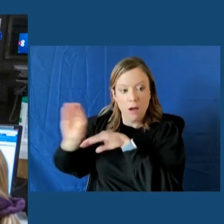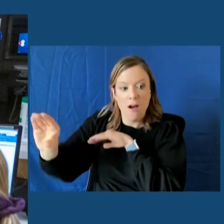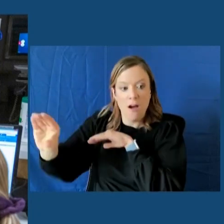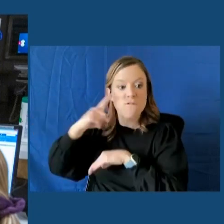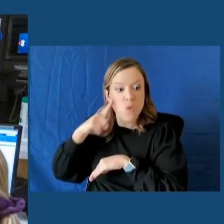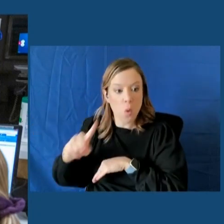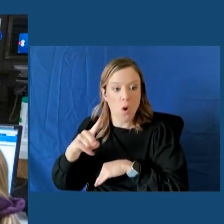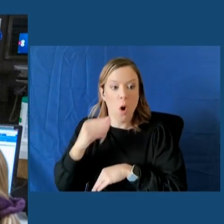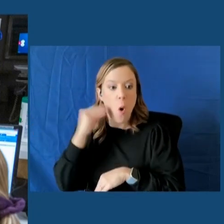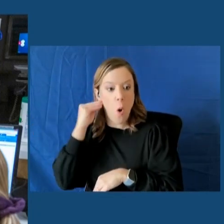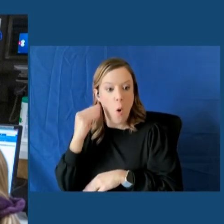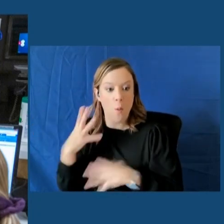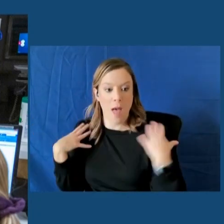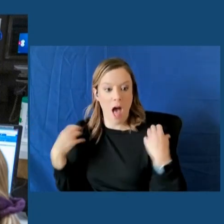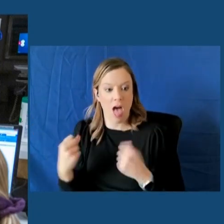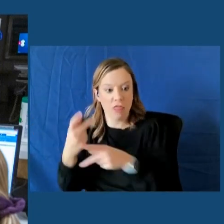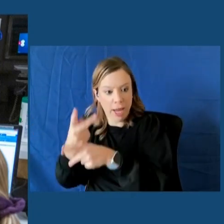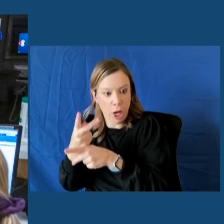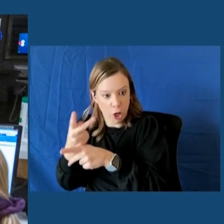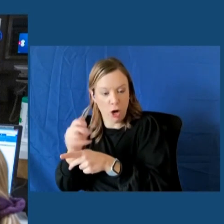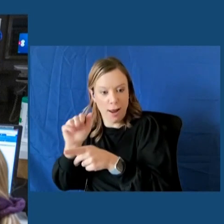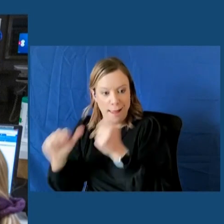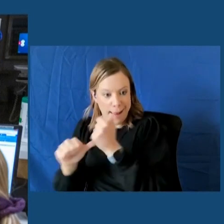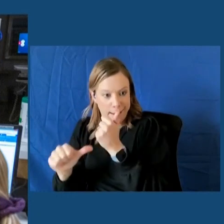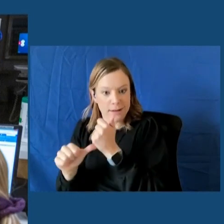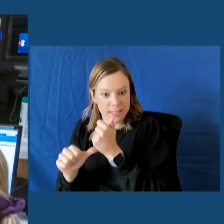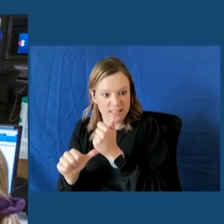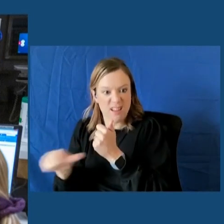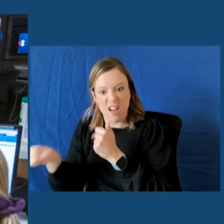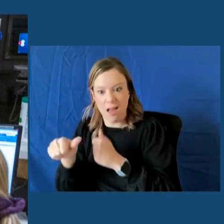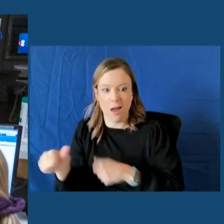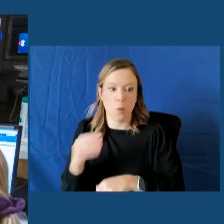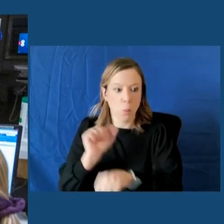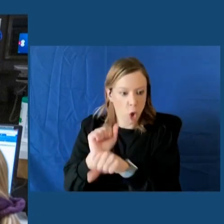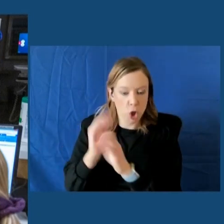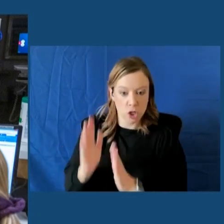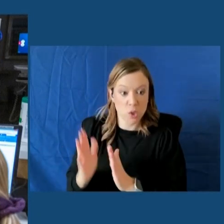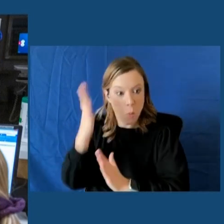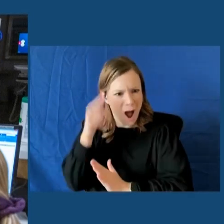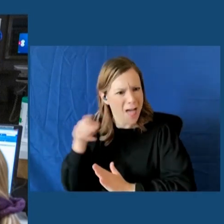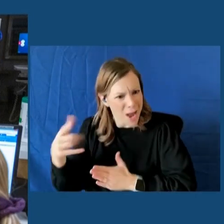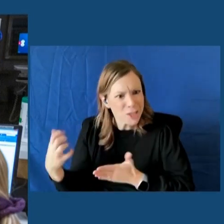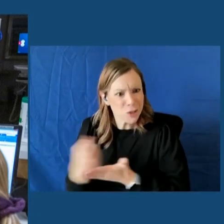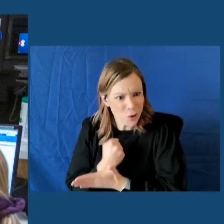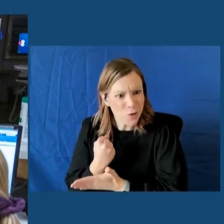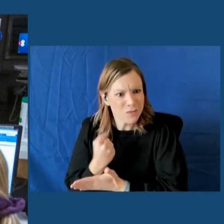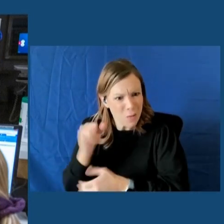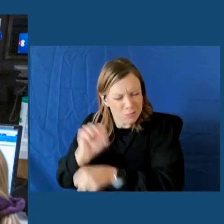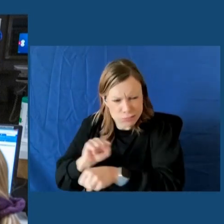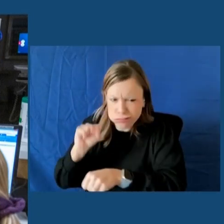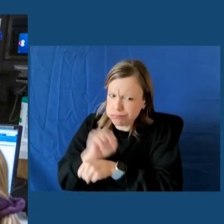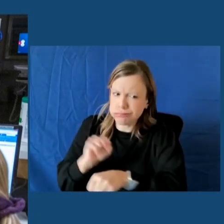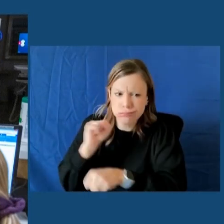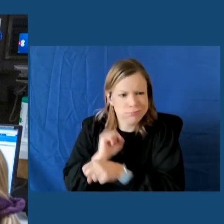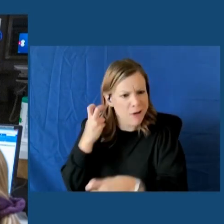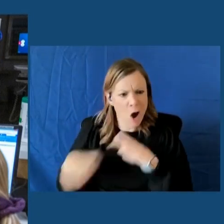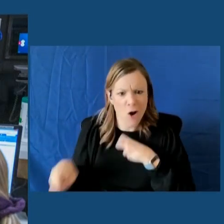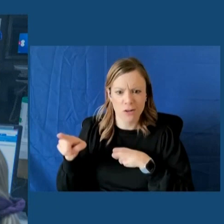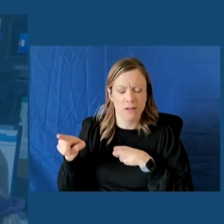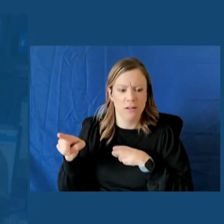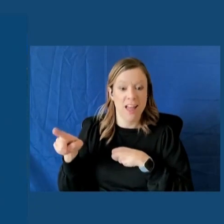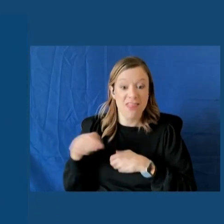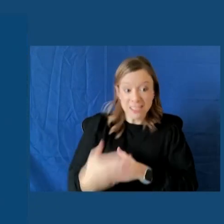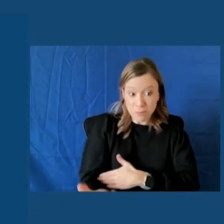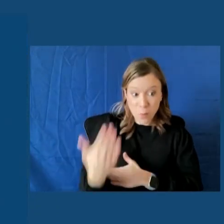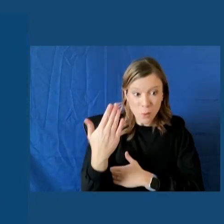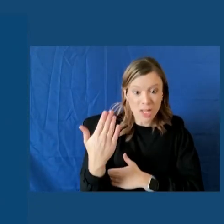workers because they deserved it. And just this morning, as a result of our